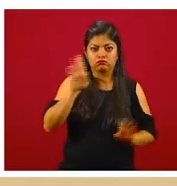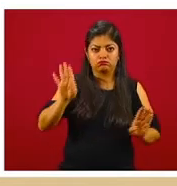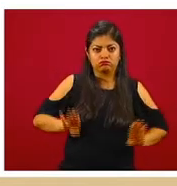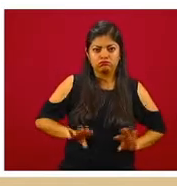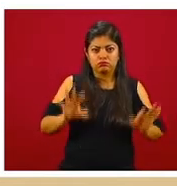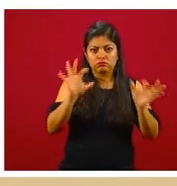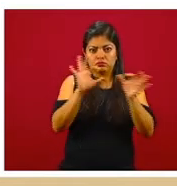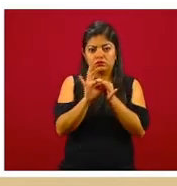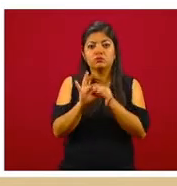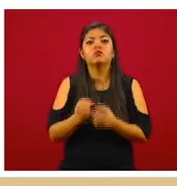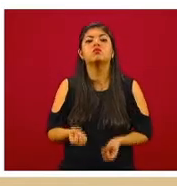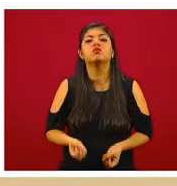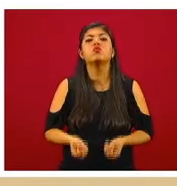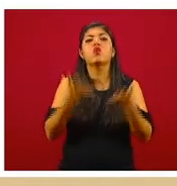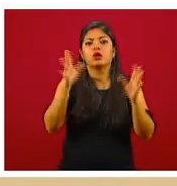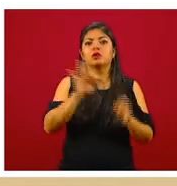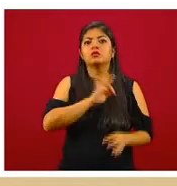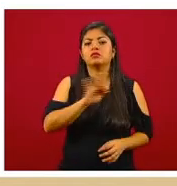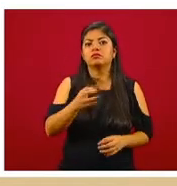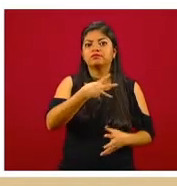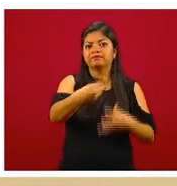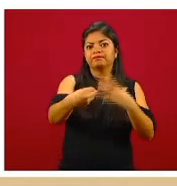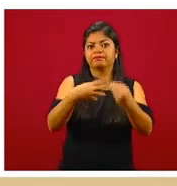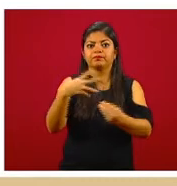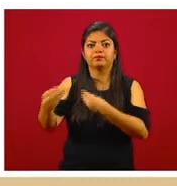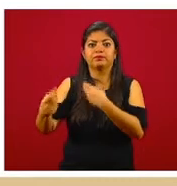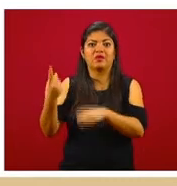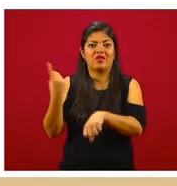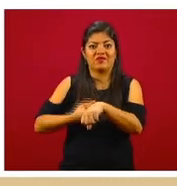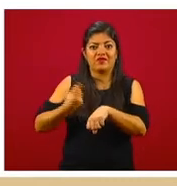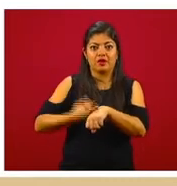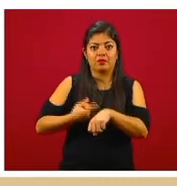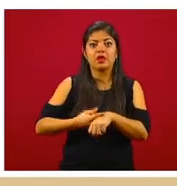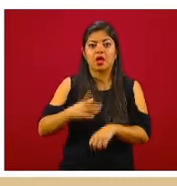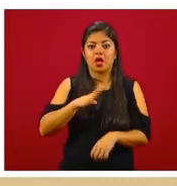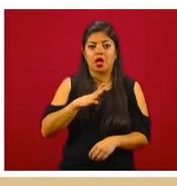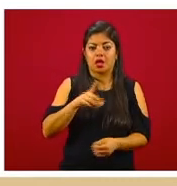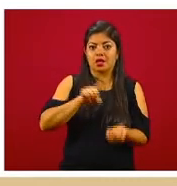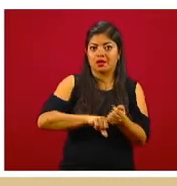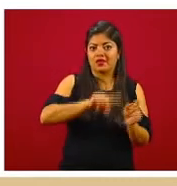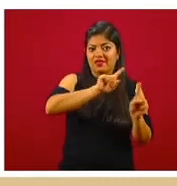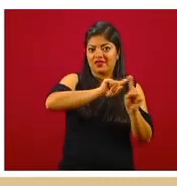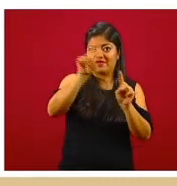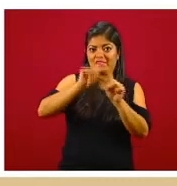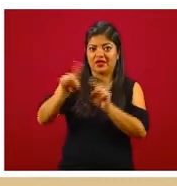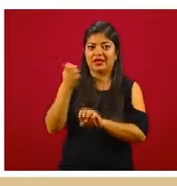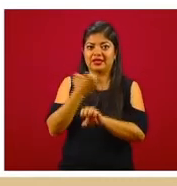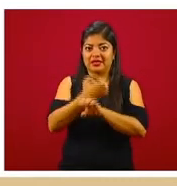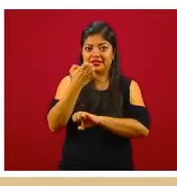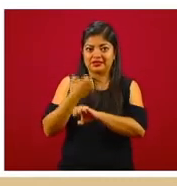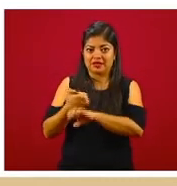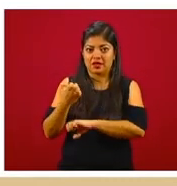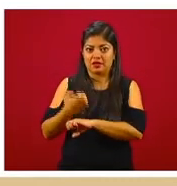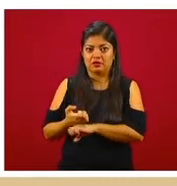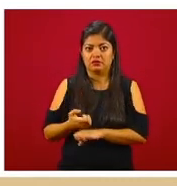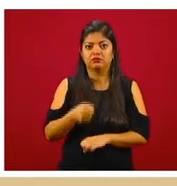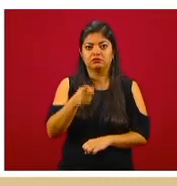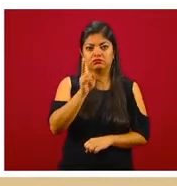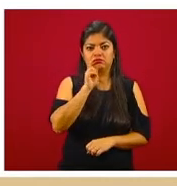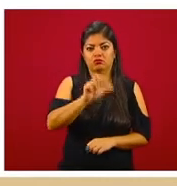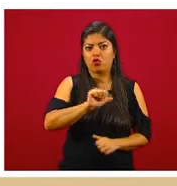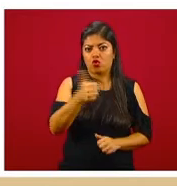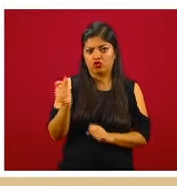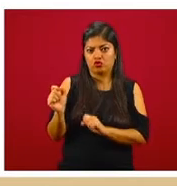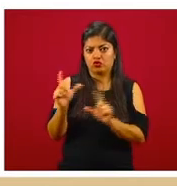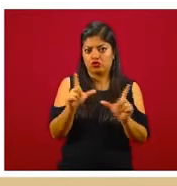helps cuánta us intensidad de to transmisión o de fairly compare ocurrencia de enfermedad the intensity of existe the en las transmission distintas entidades or the federativas. incidence Esto lo podemos may ver en there la siguiente